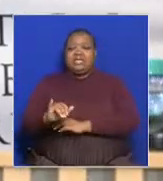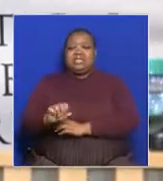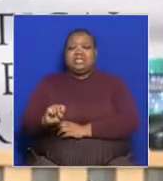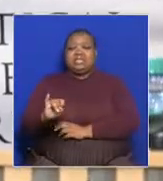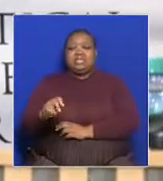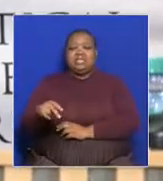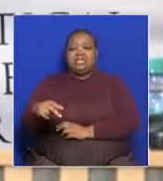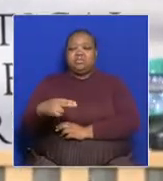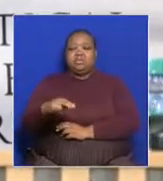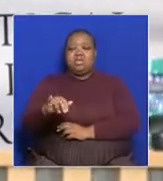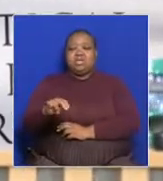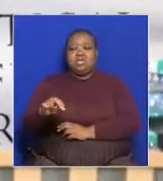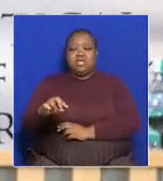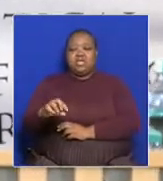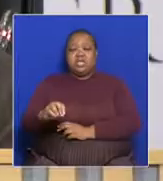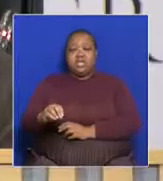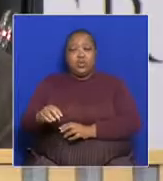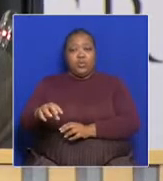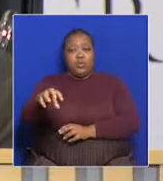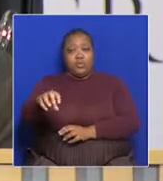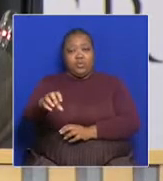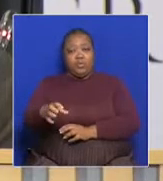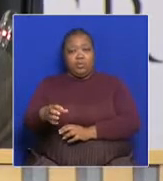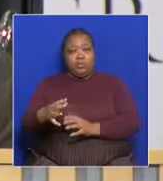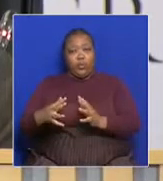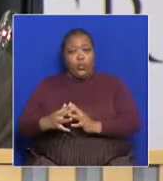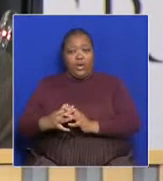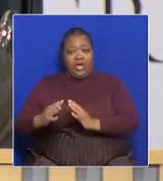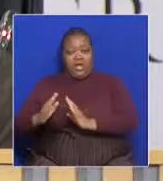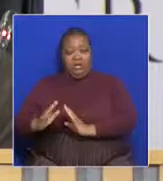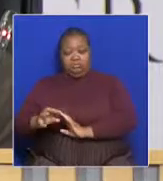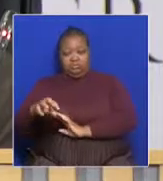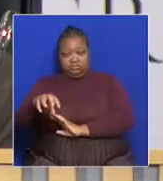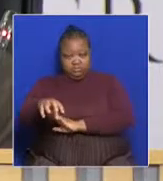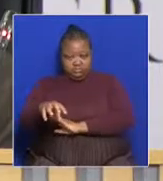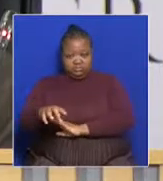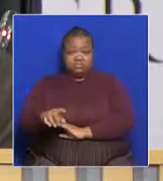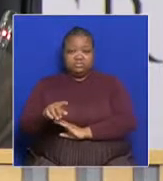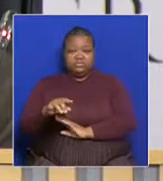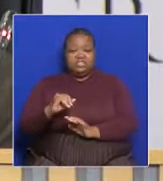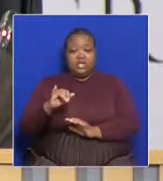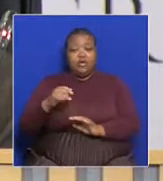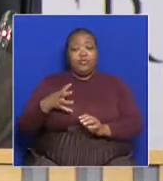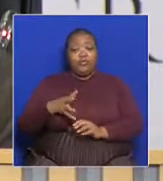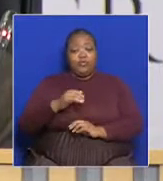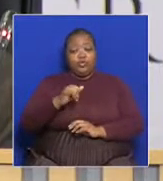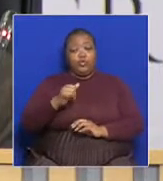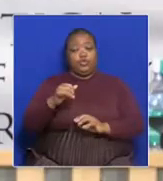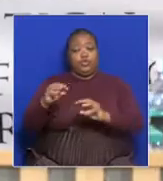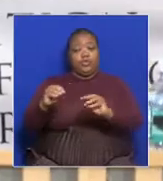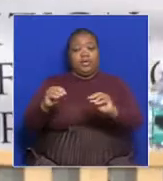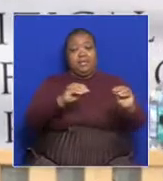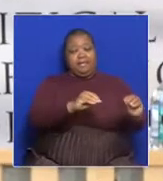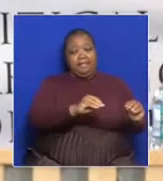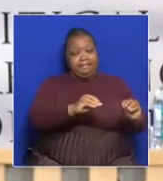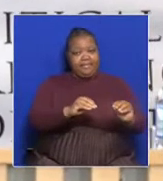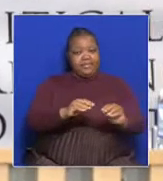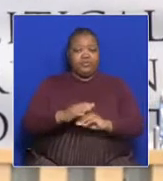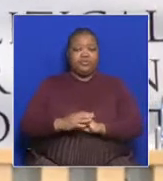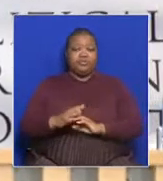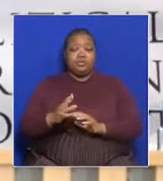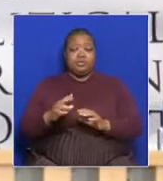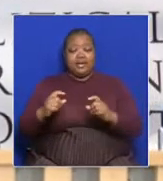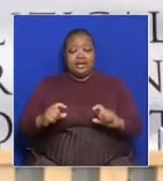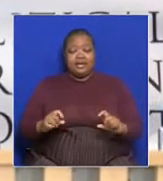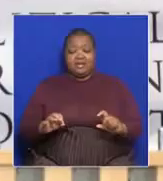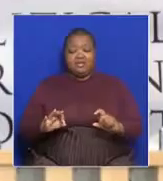Johannesburg. The container number was BEAU 5, and the detail, you see that? Yes, I see that, Commissioner. At paragraph 3, then, Warrant Officer Mbangase